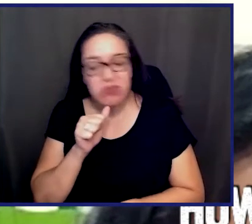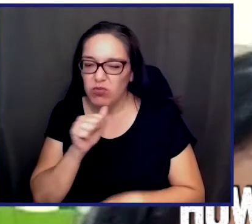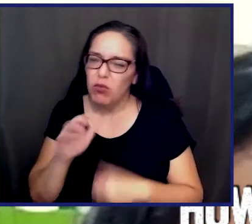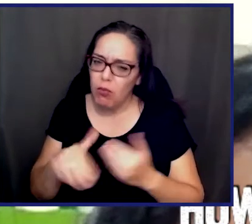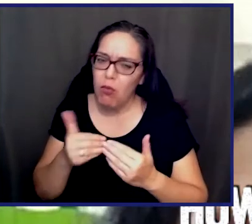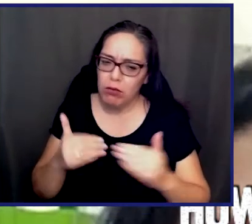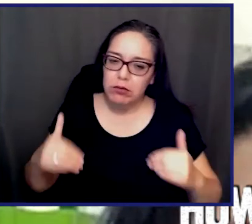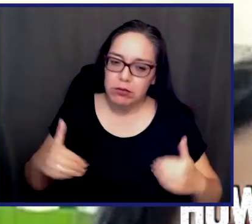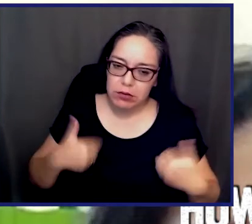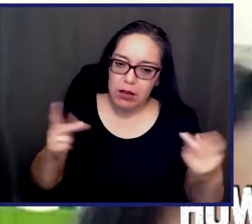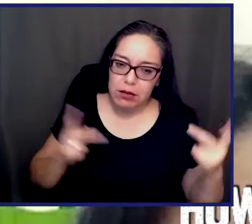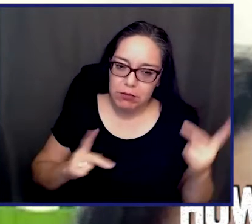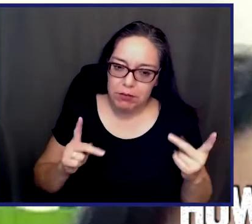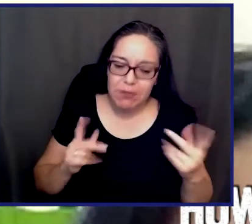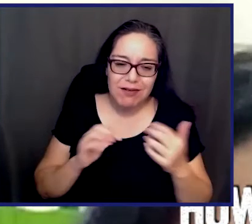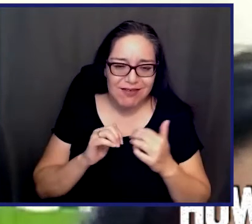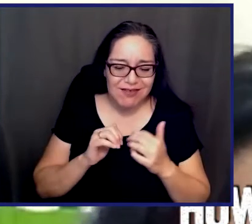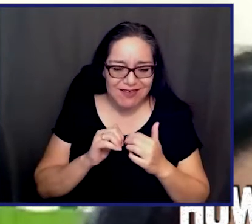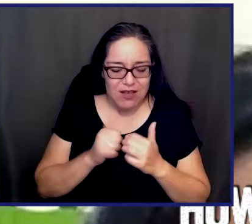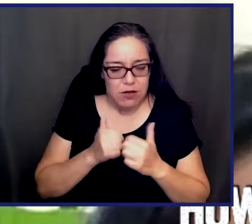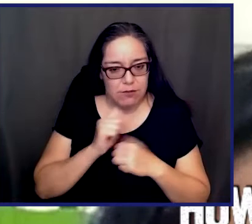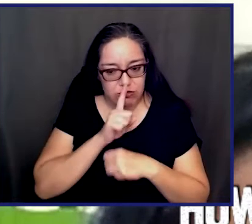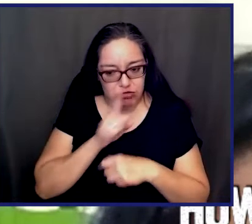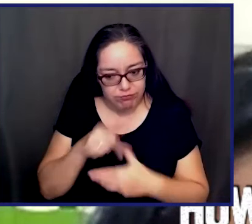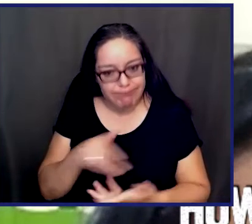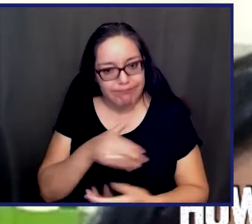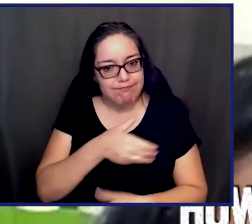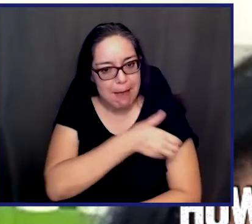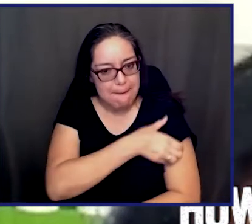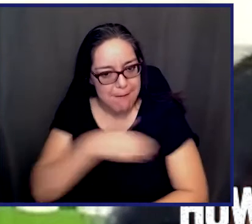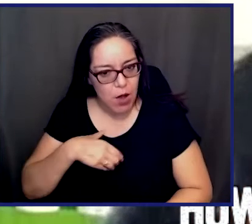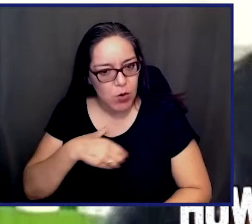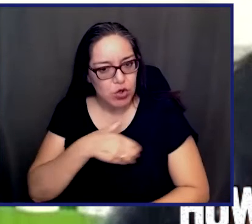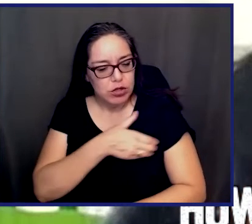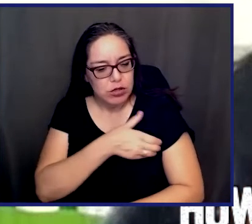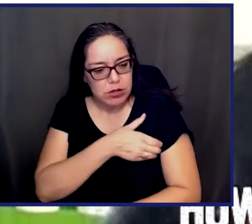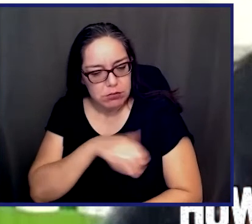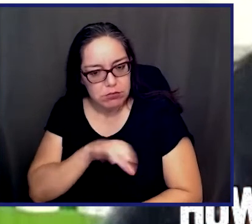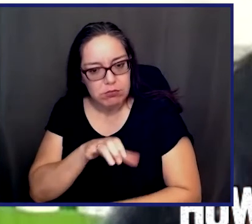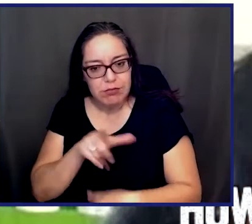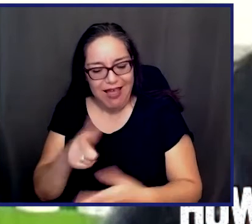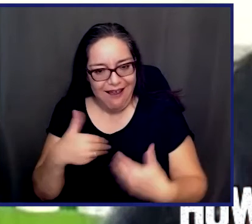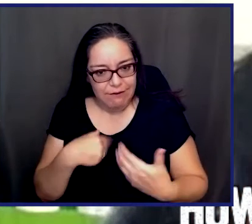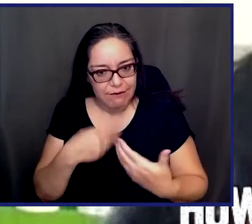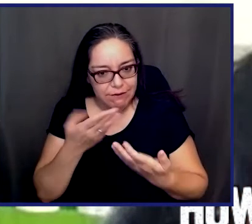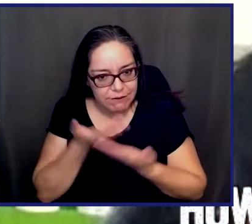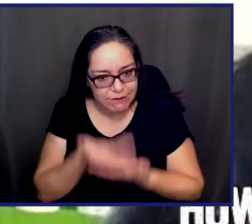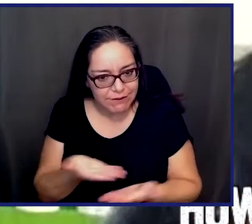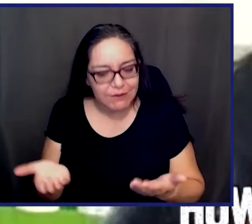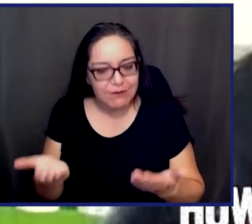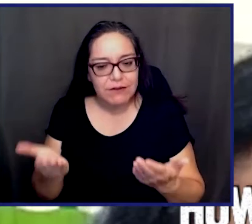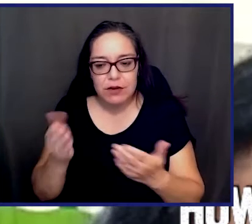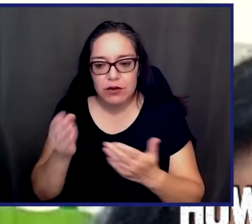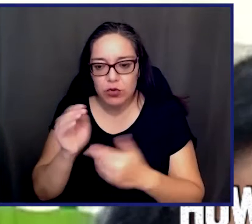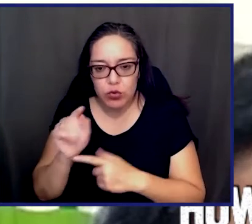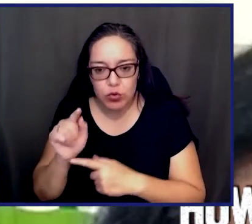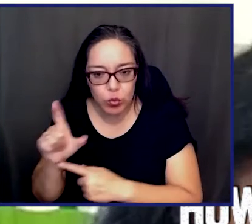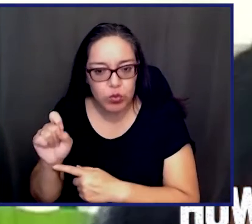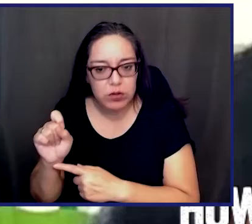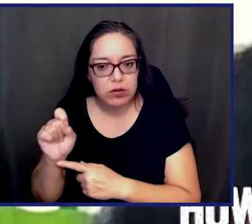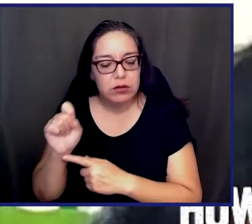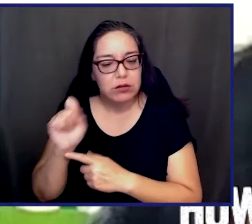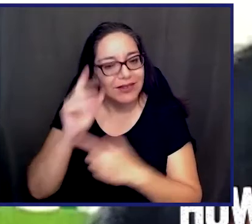young people are empowered, that they have the equipments, they have the tools, and they have the